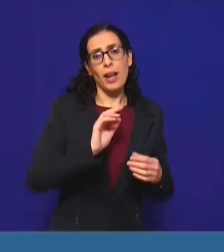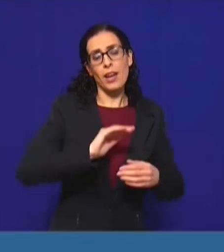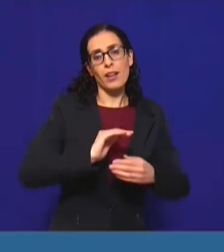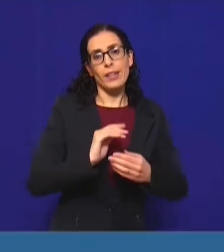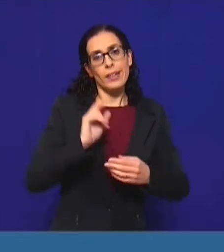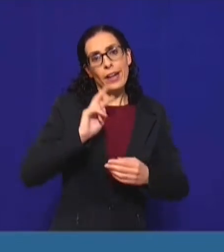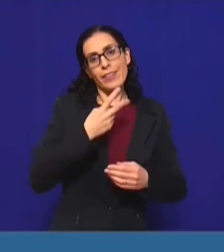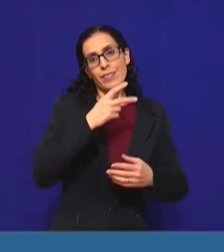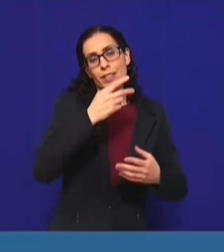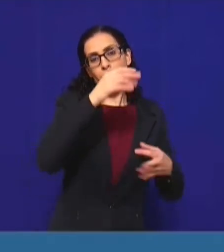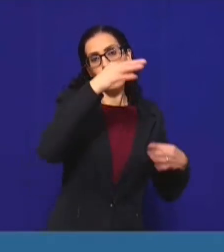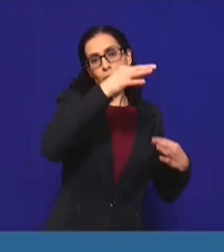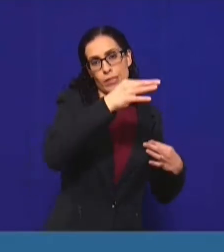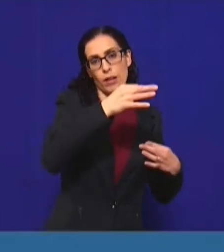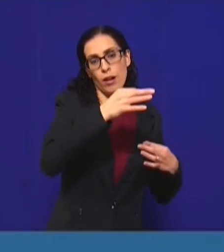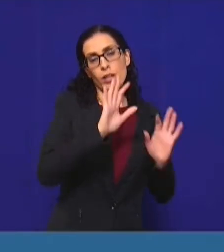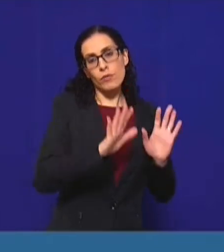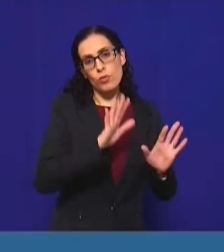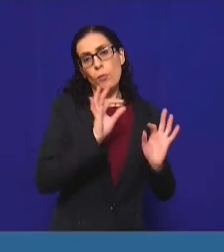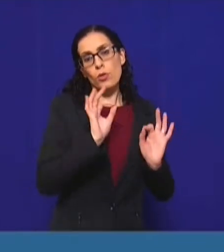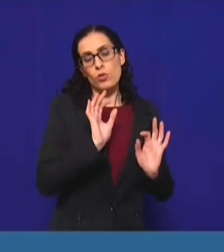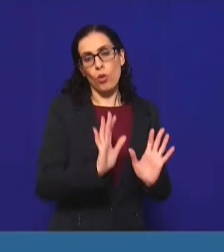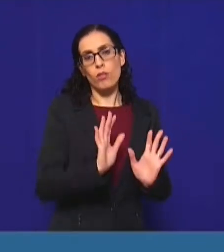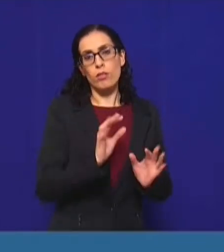huma eligibbli skont l-istrateġija.